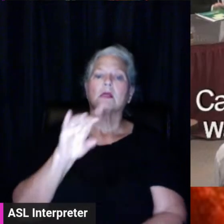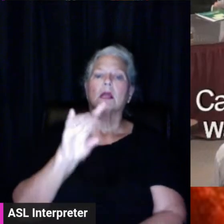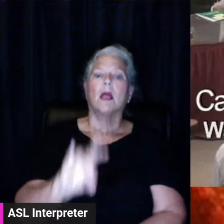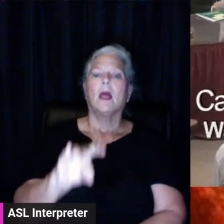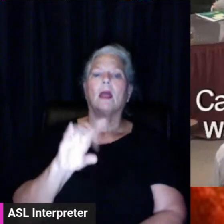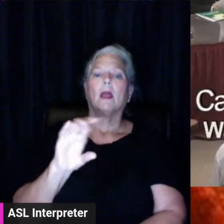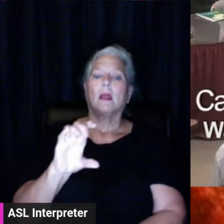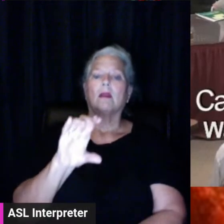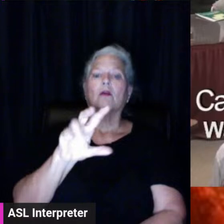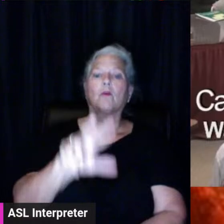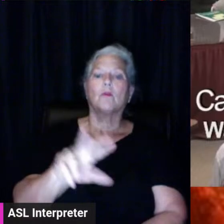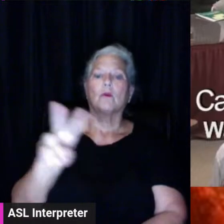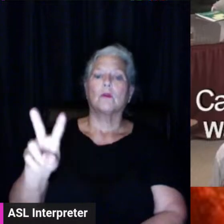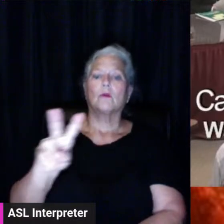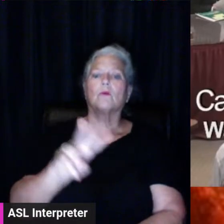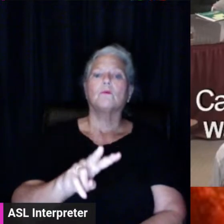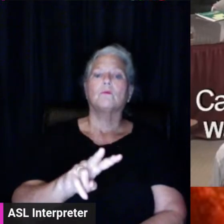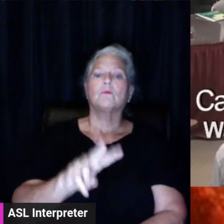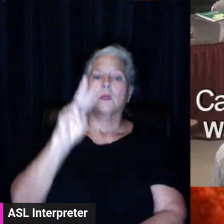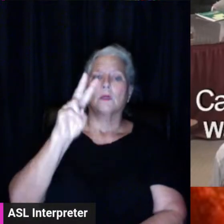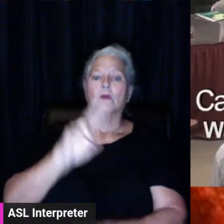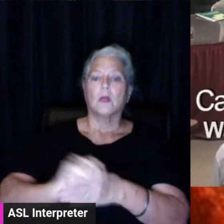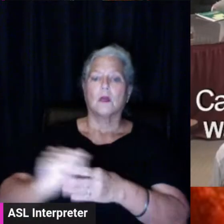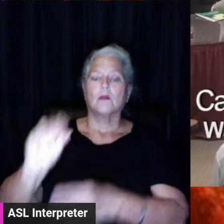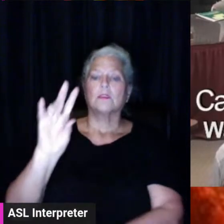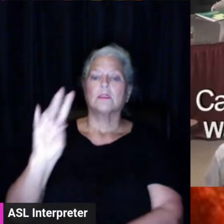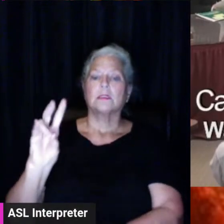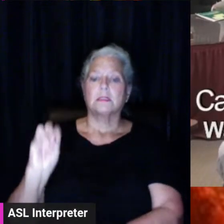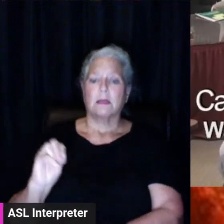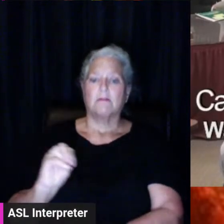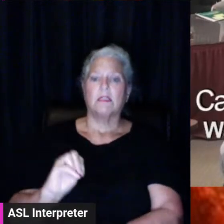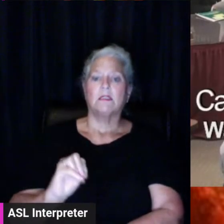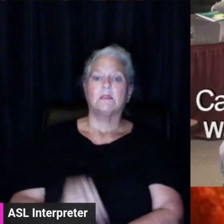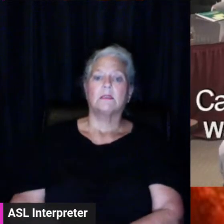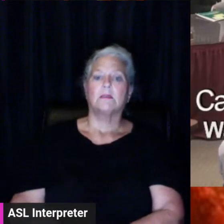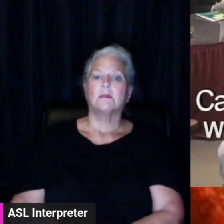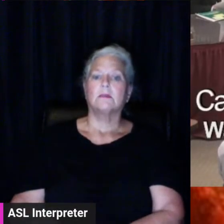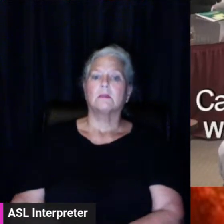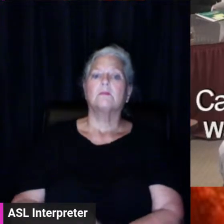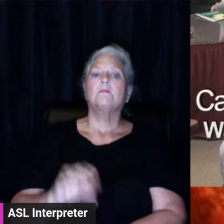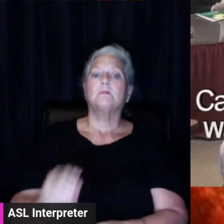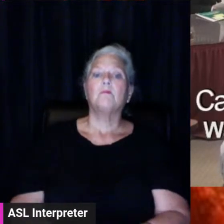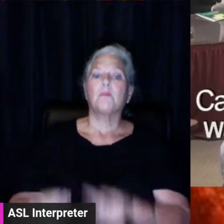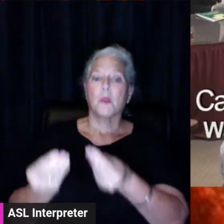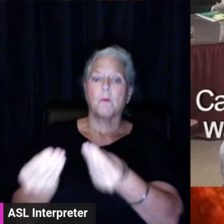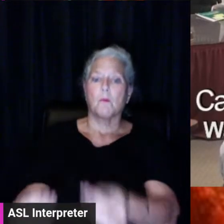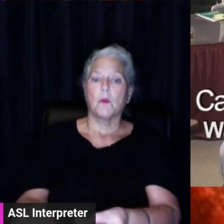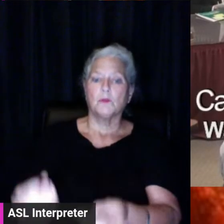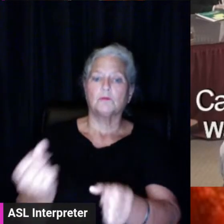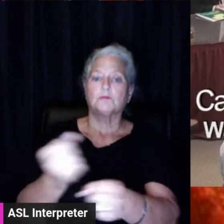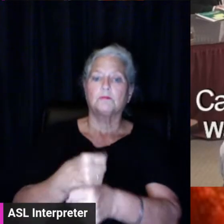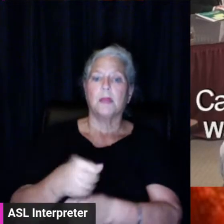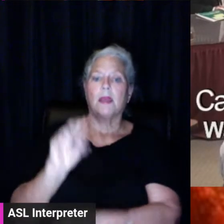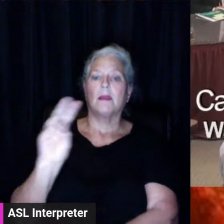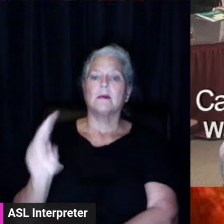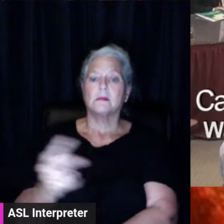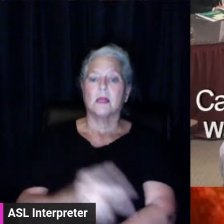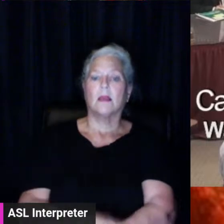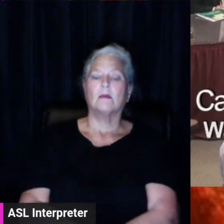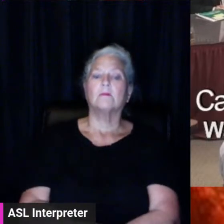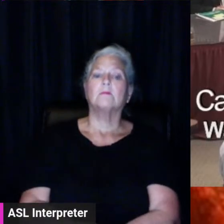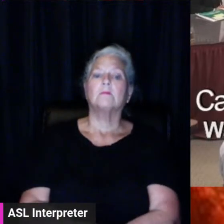$13,832.70. Do I have a second? Second. Motion has been made and seconded. All those in favor, please say aye. Aye.